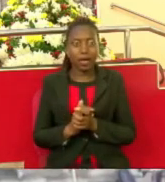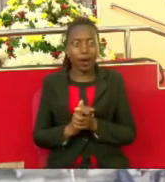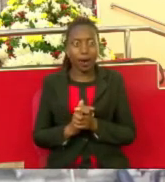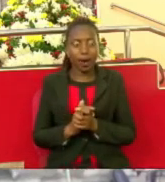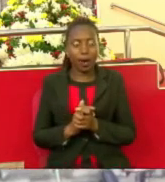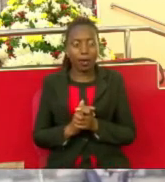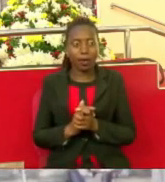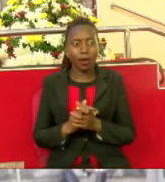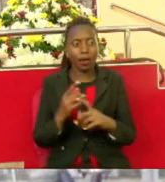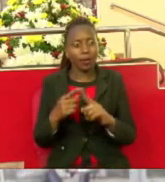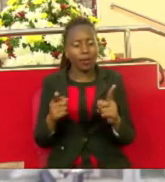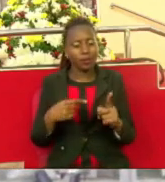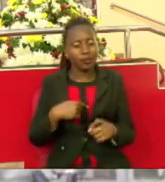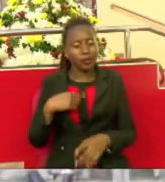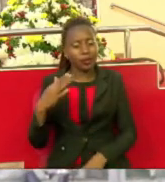And I kept on telling my daughter,